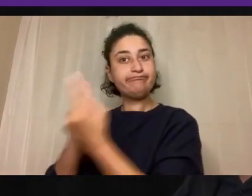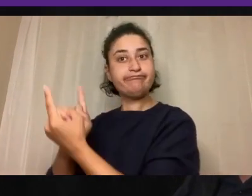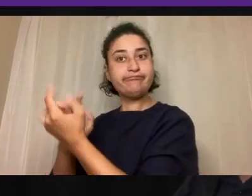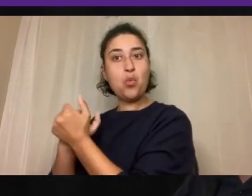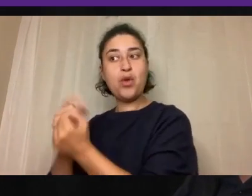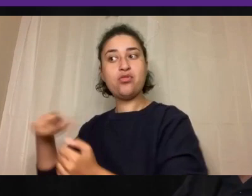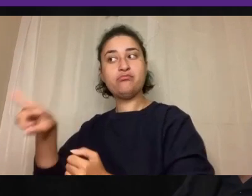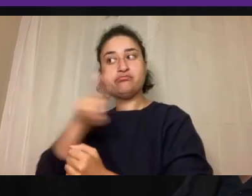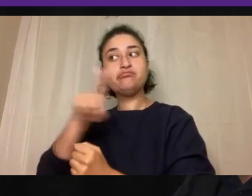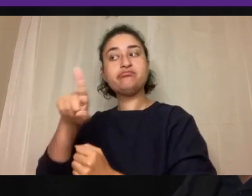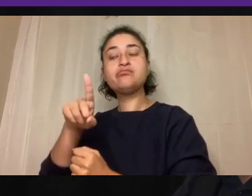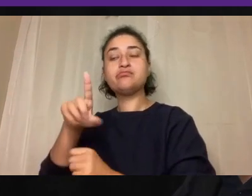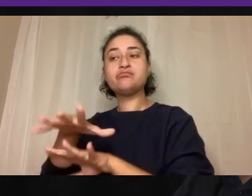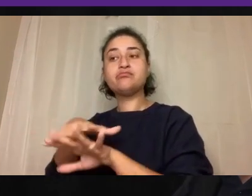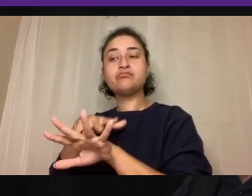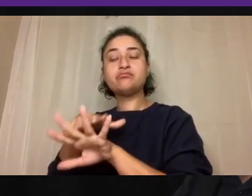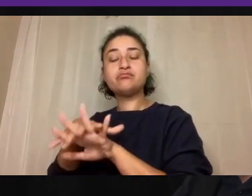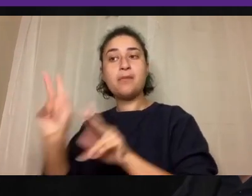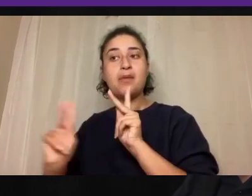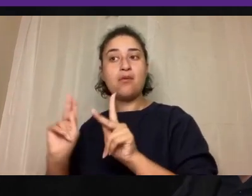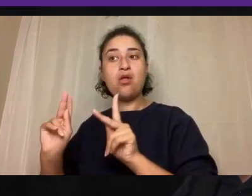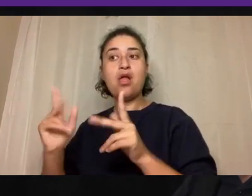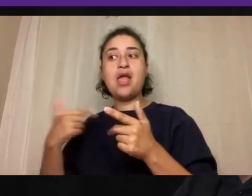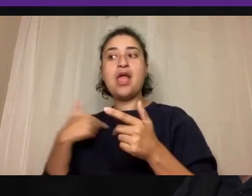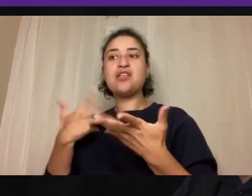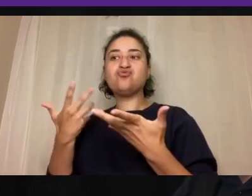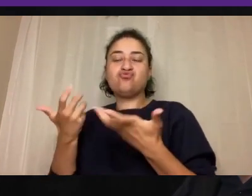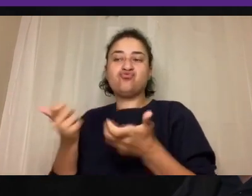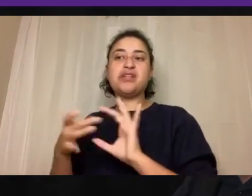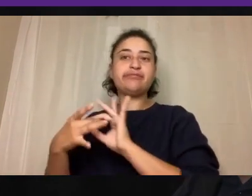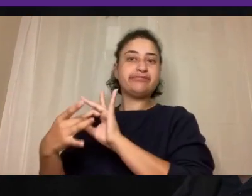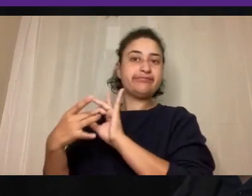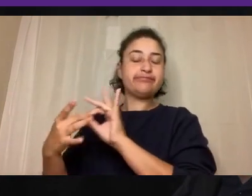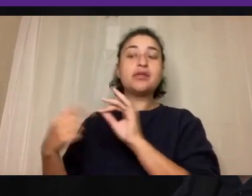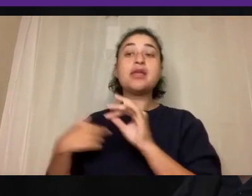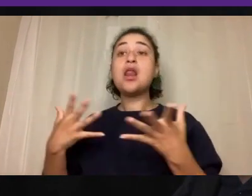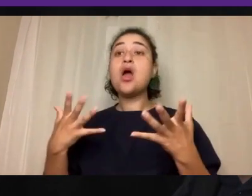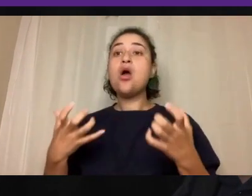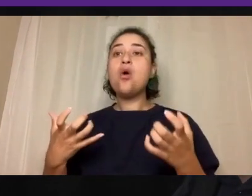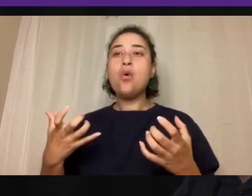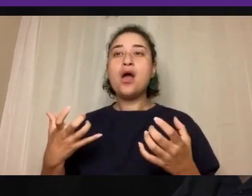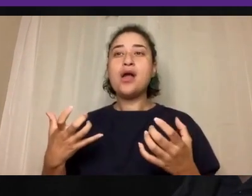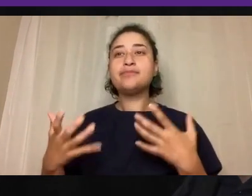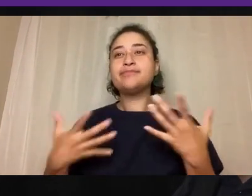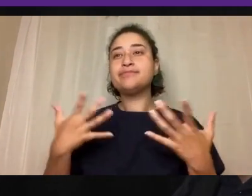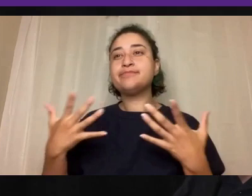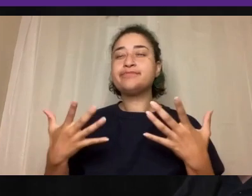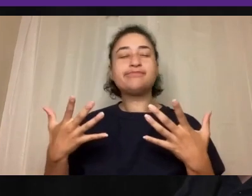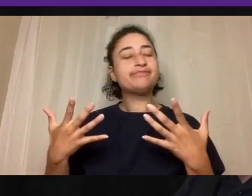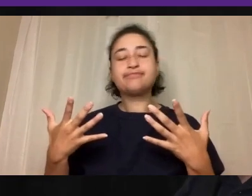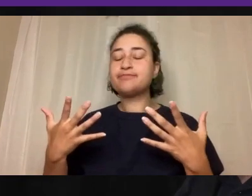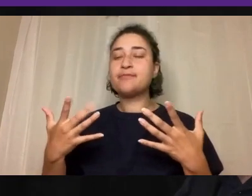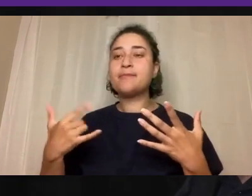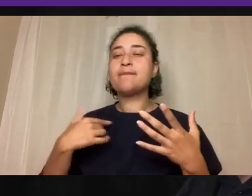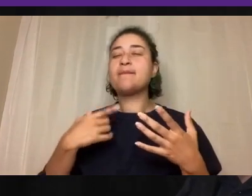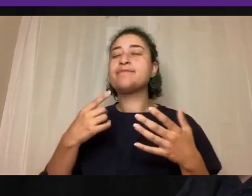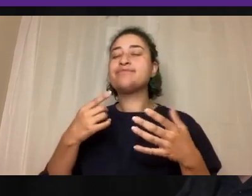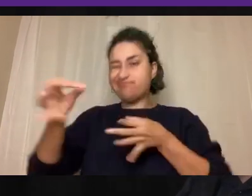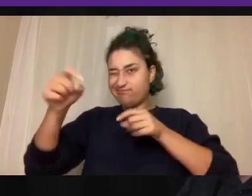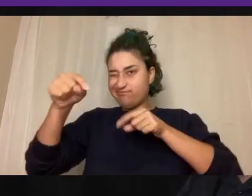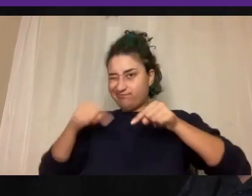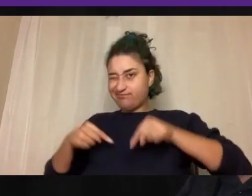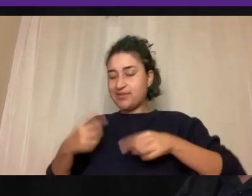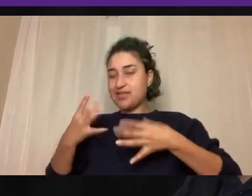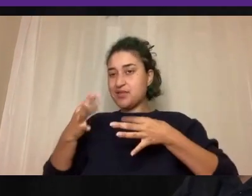And I wanna talk a little bit about something. It might sound roundabout, but it's essential to understanding sort of the groundwork for